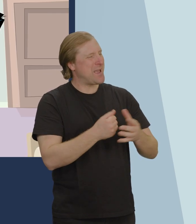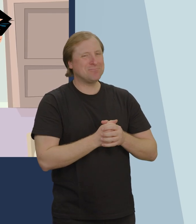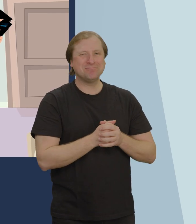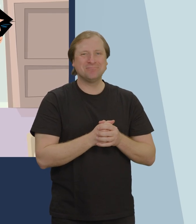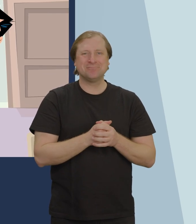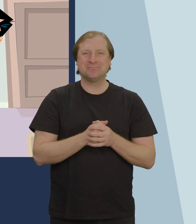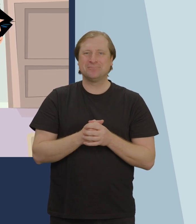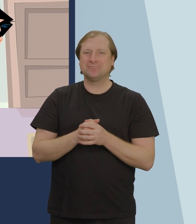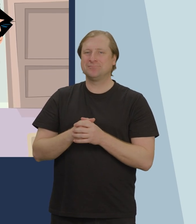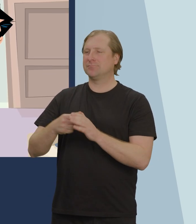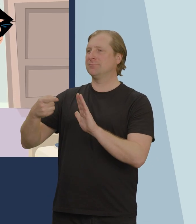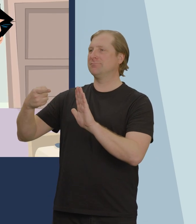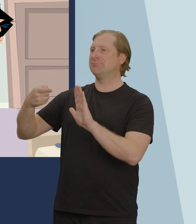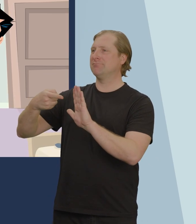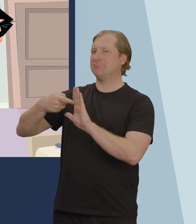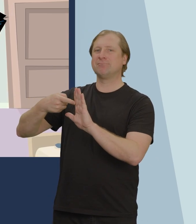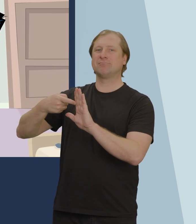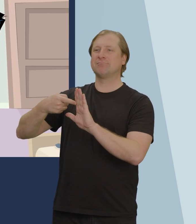been?